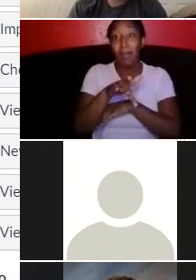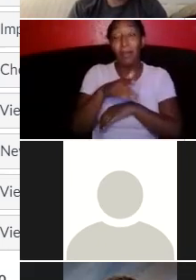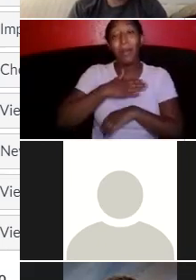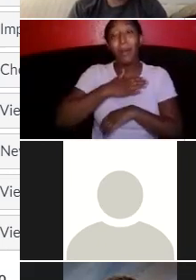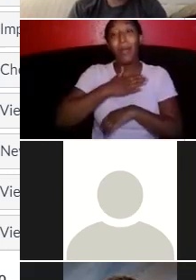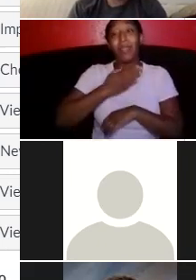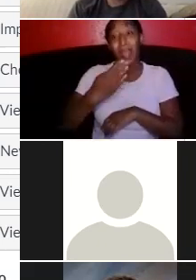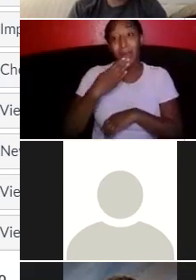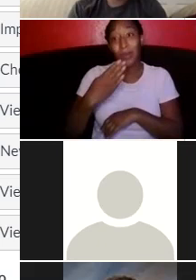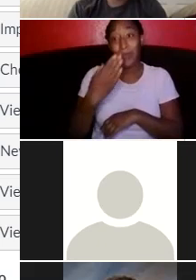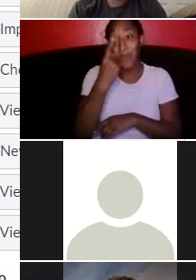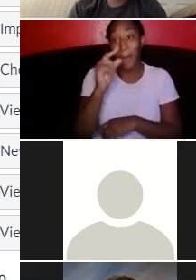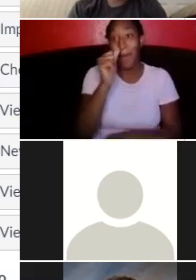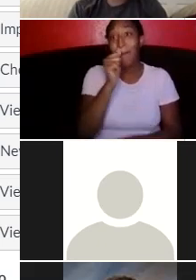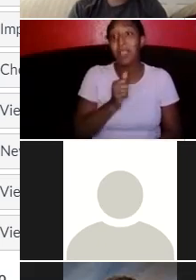that.